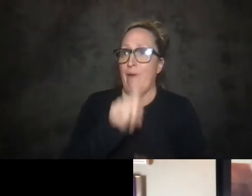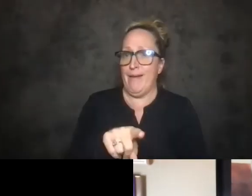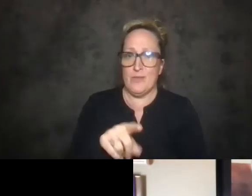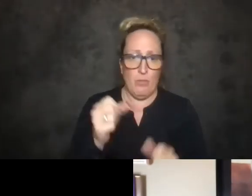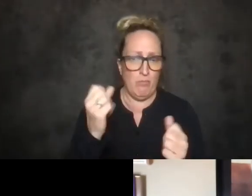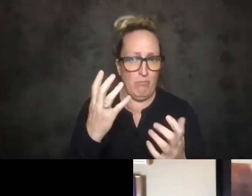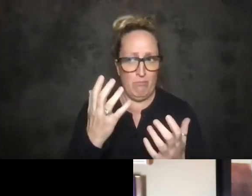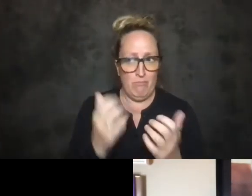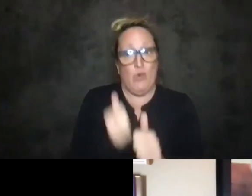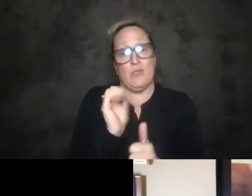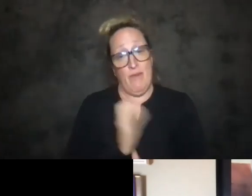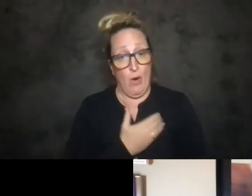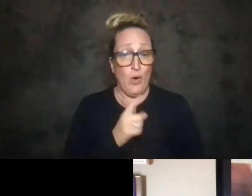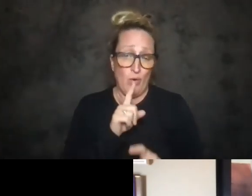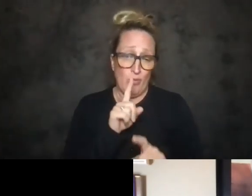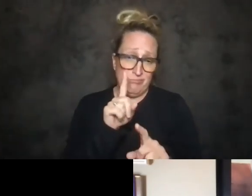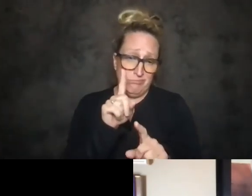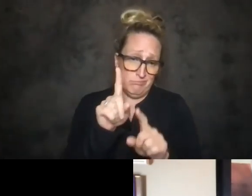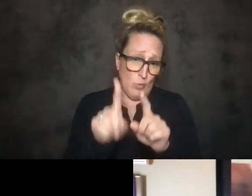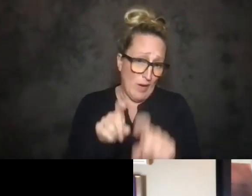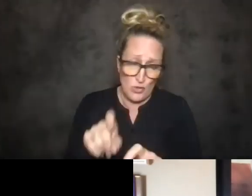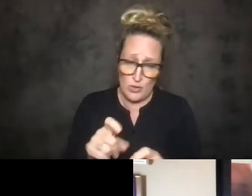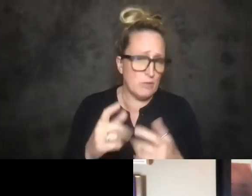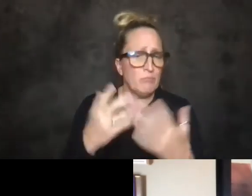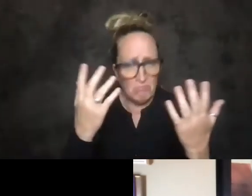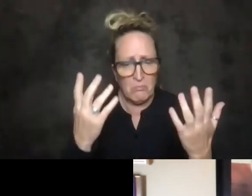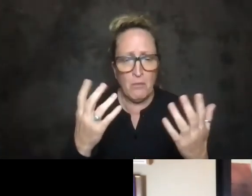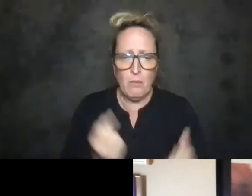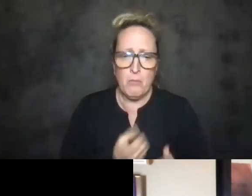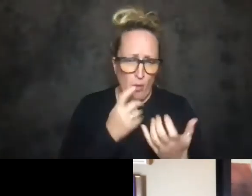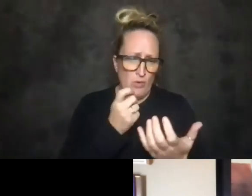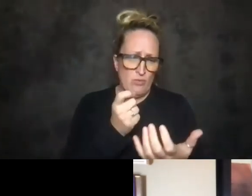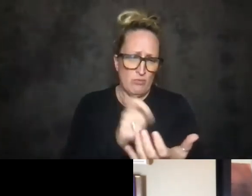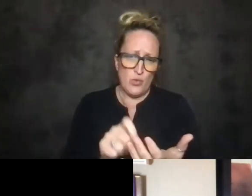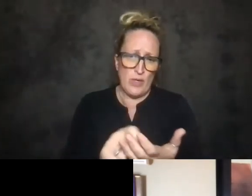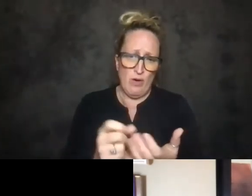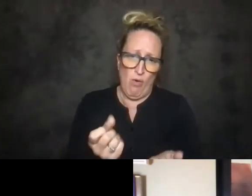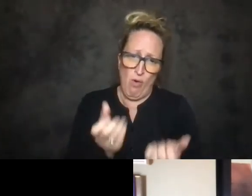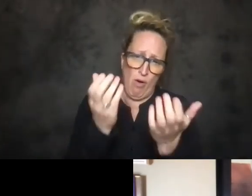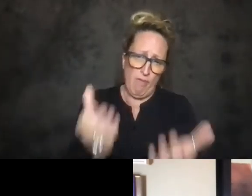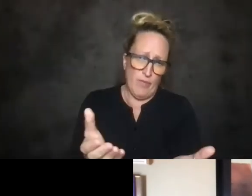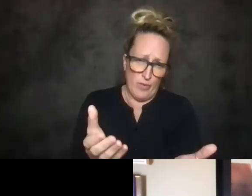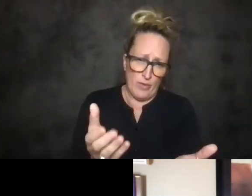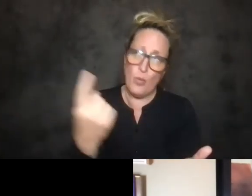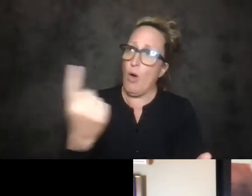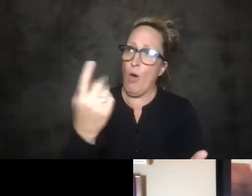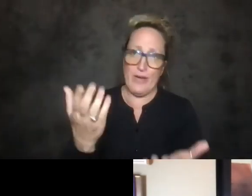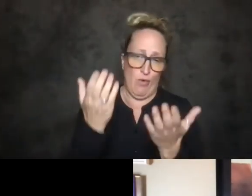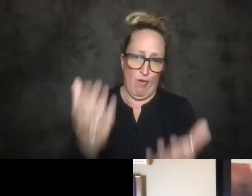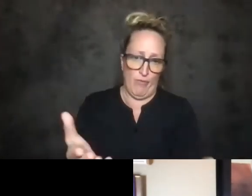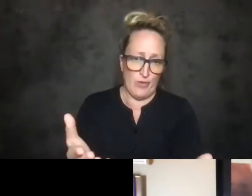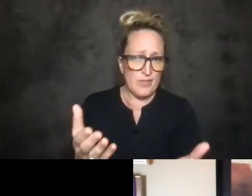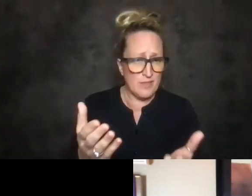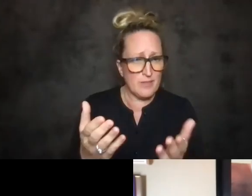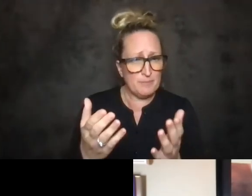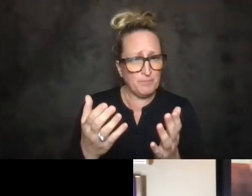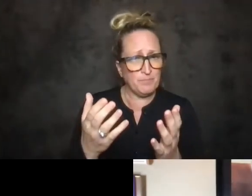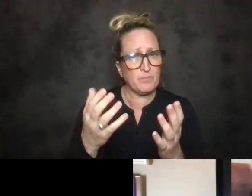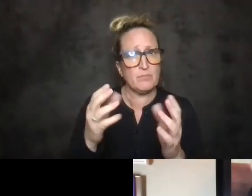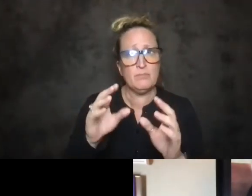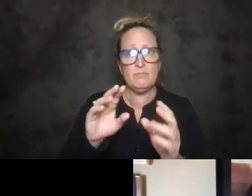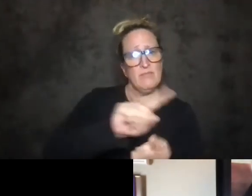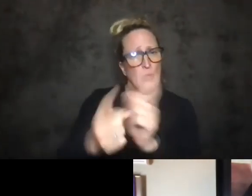our questions. And poetry offered what poetry always offers at times of